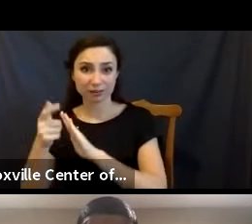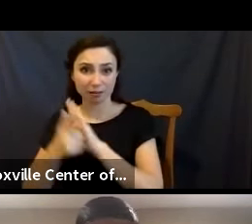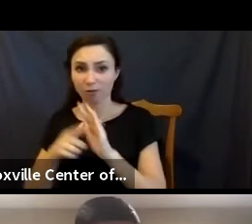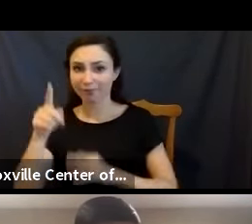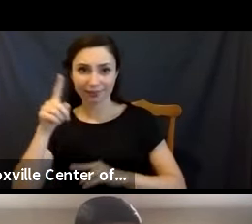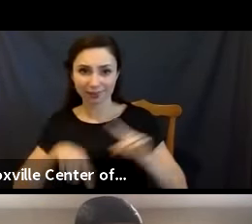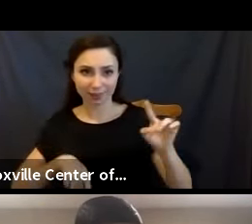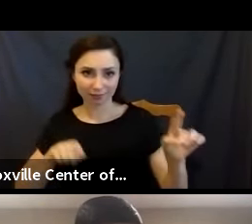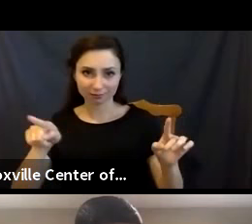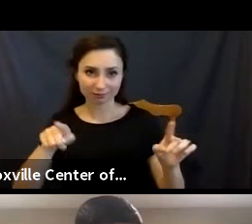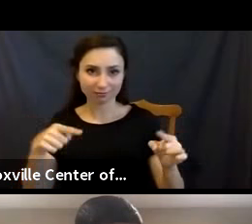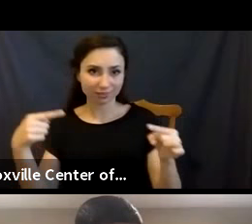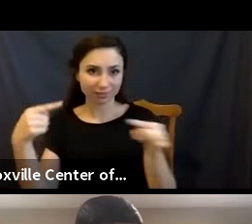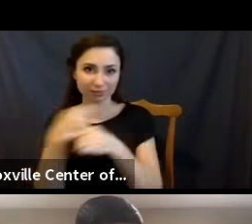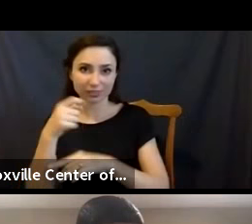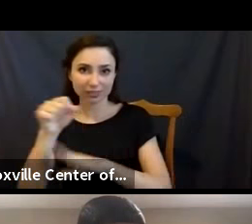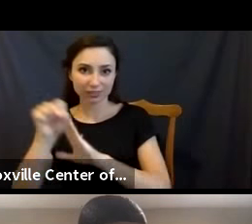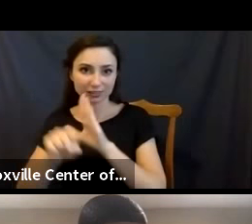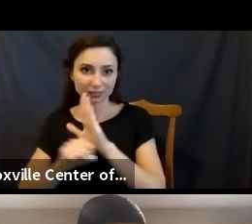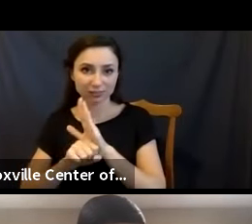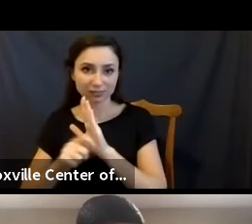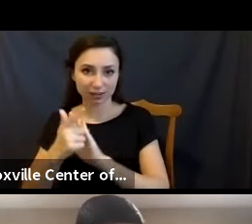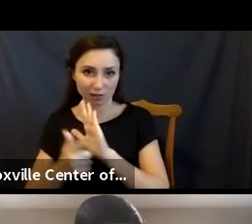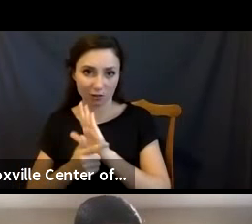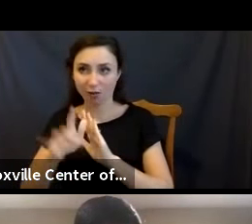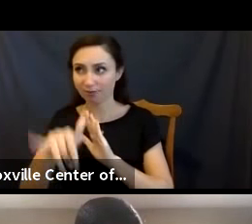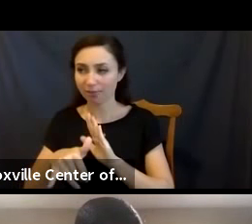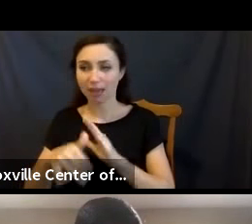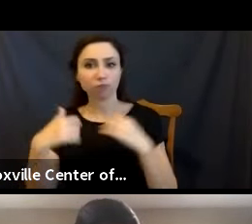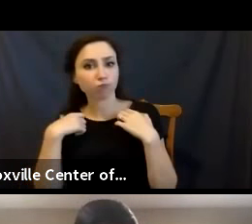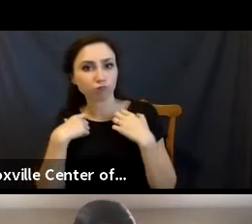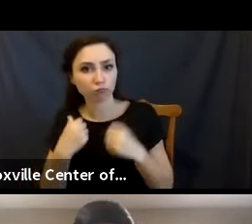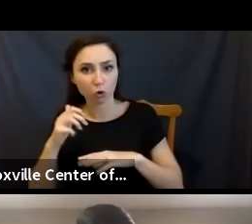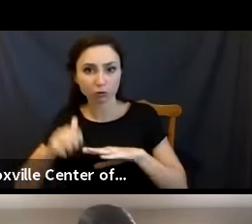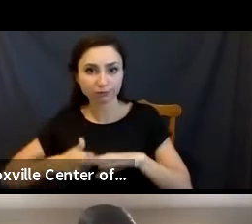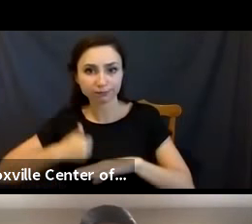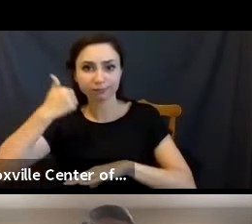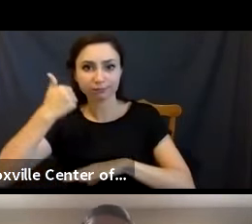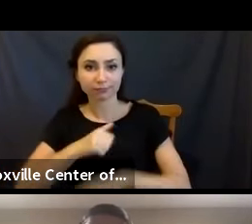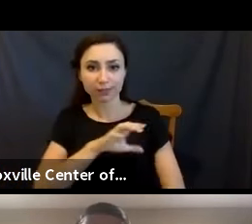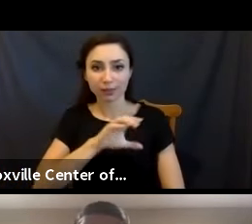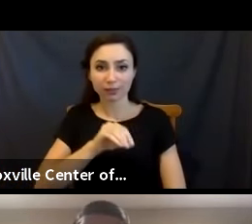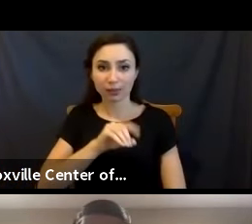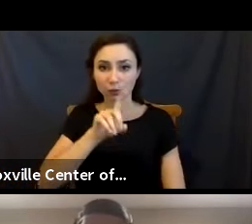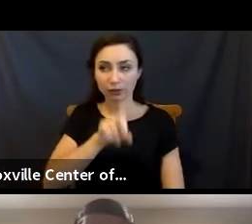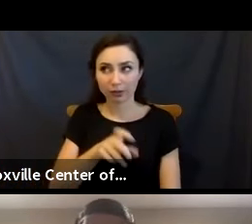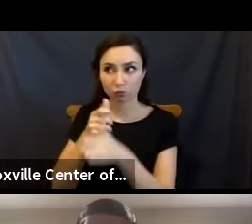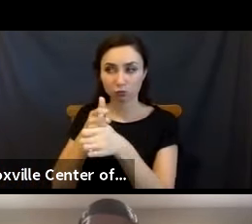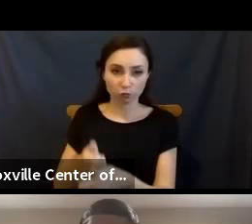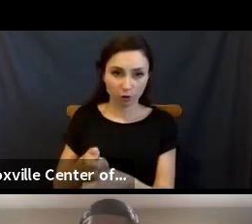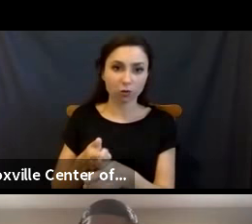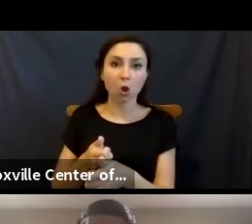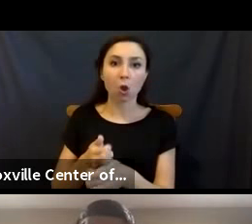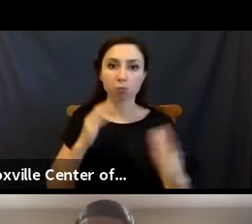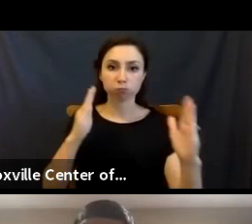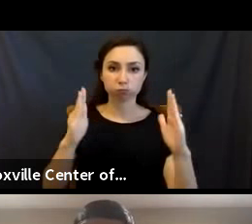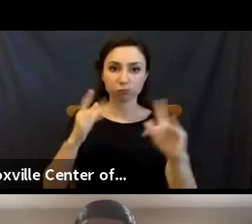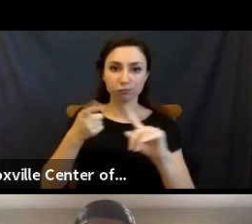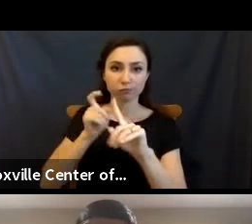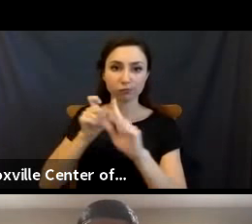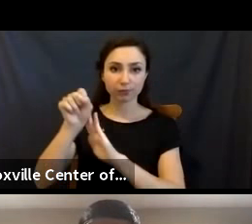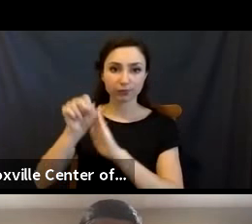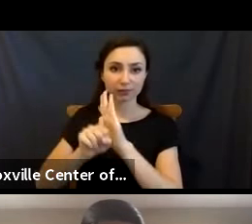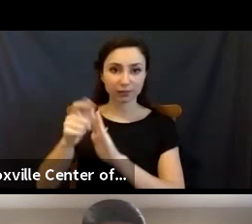That's firmly established. The county has to remain within the parameters of state law. But as